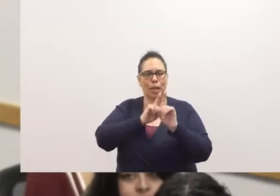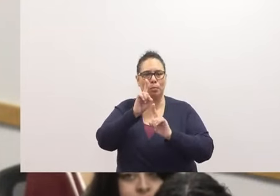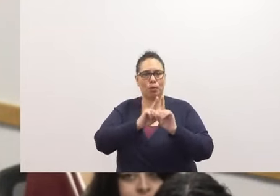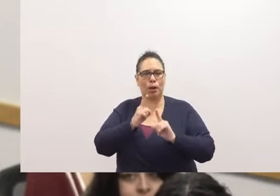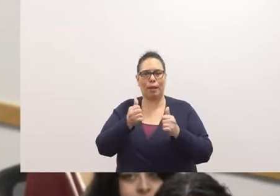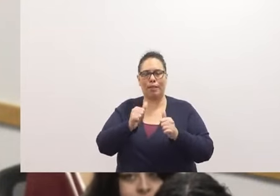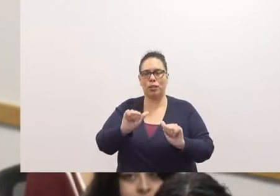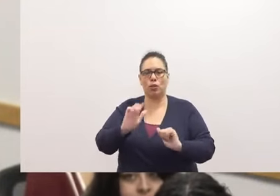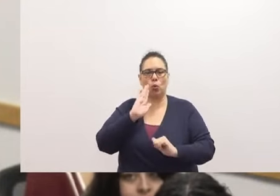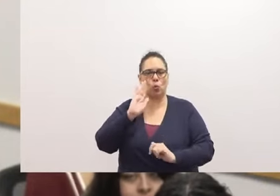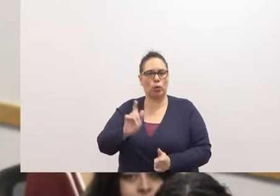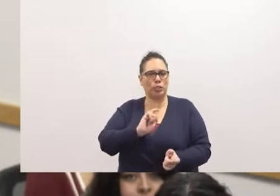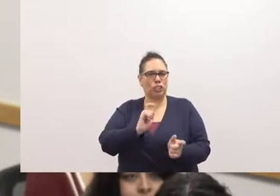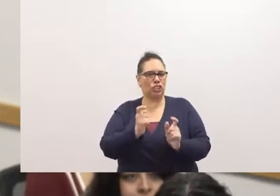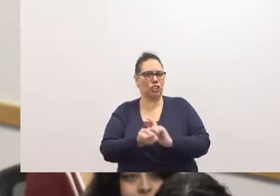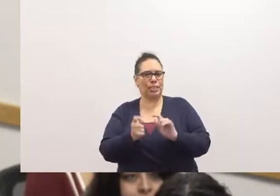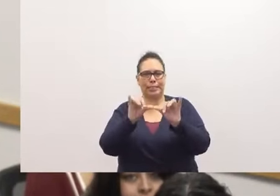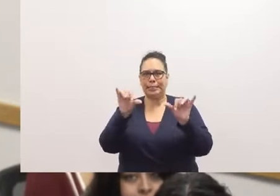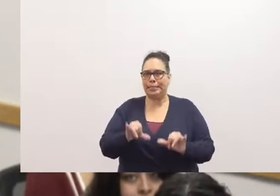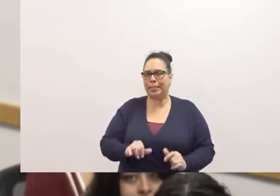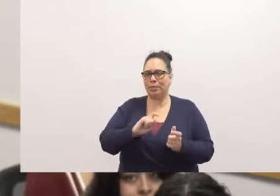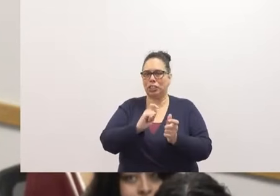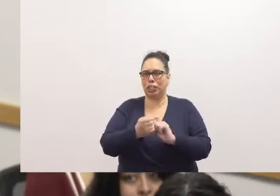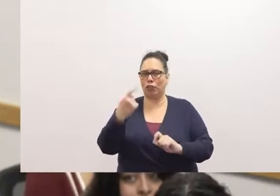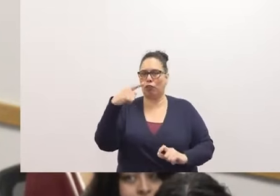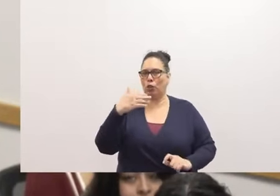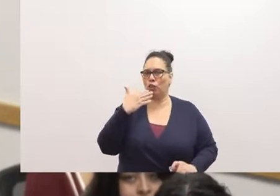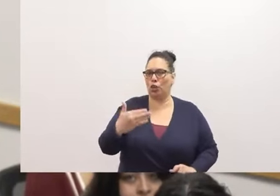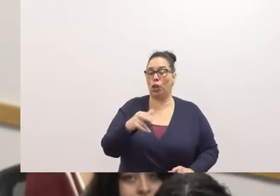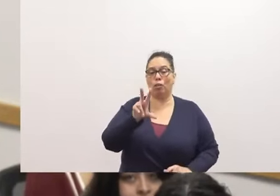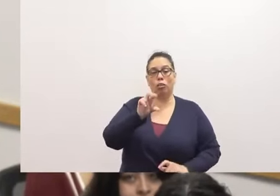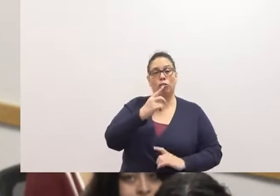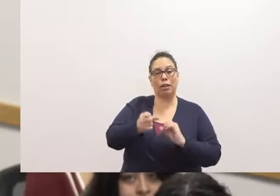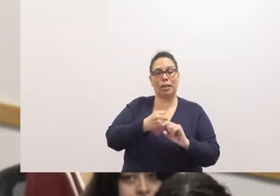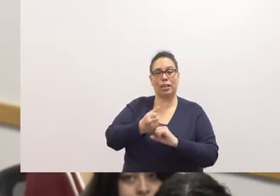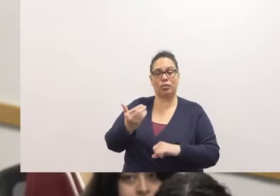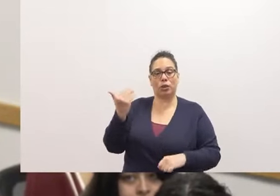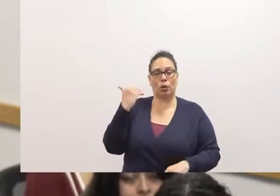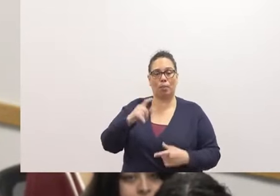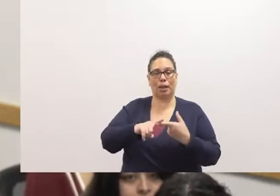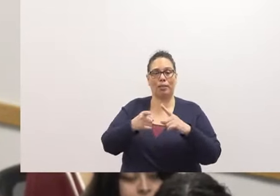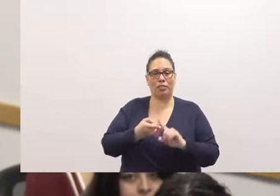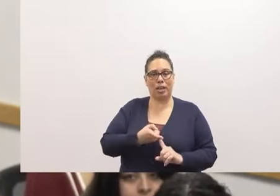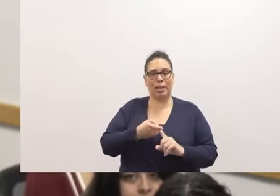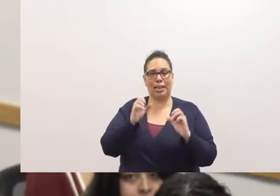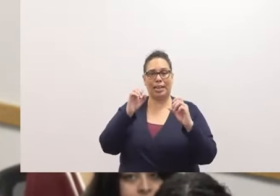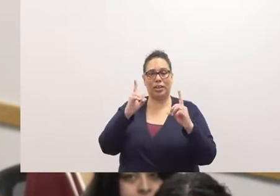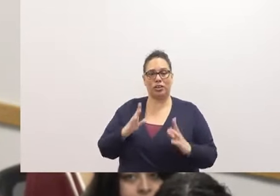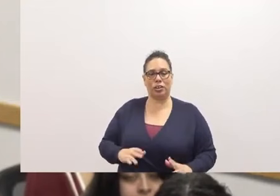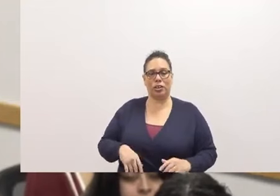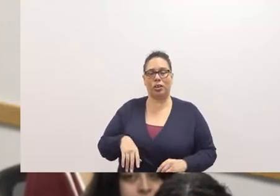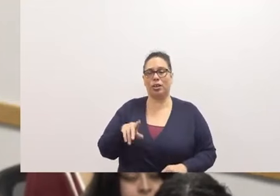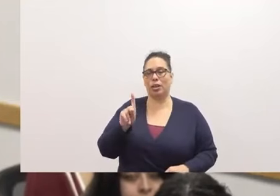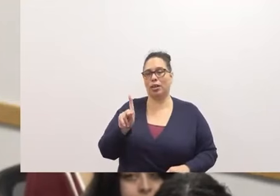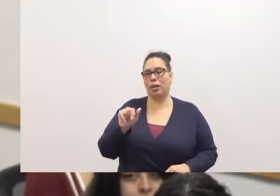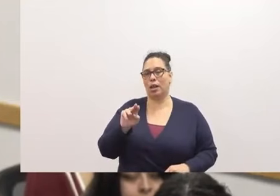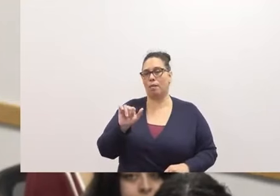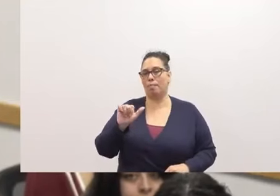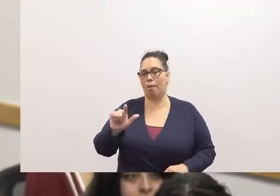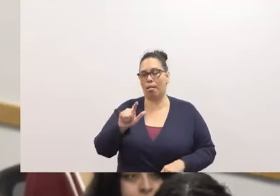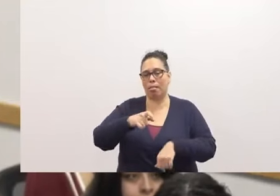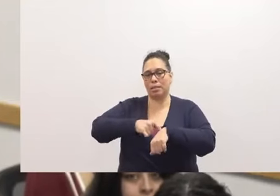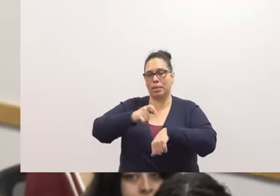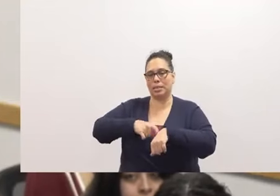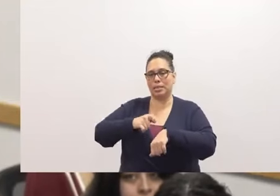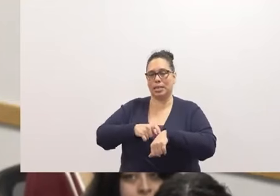supercharge personal change and systemic change for the good. 30 years ago, my friend and fellow educator Kamal, at that time he was